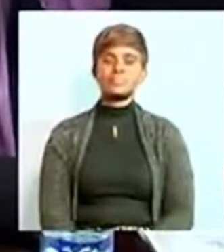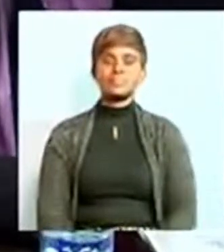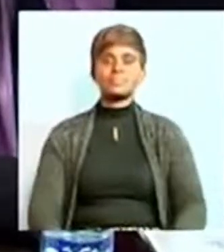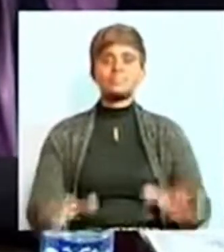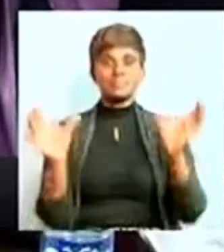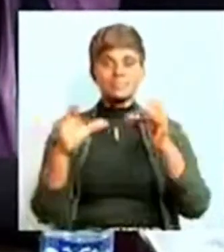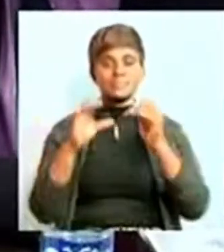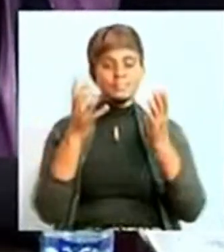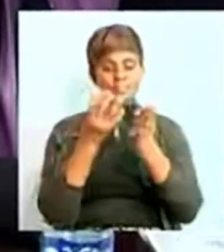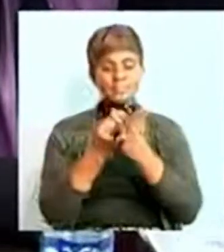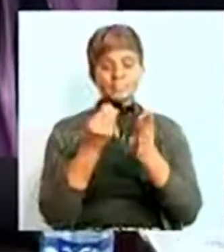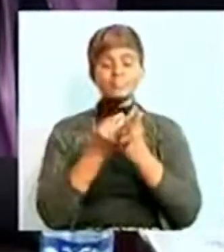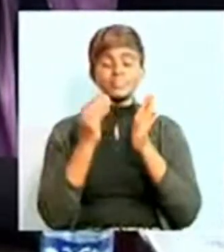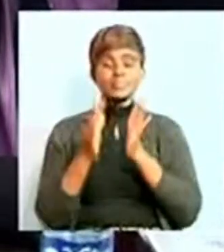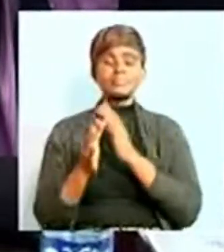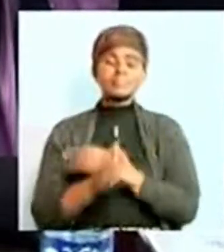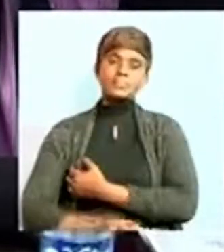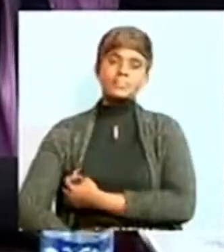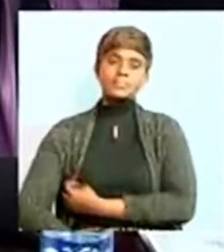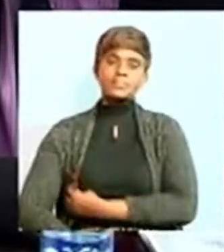Council Treasurer.